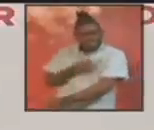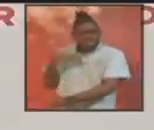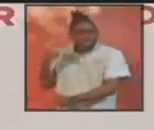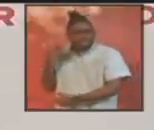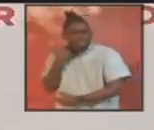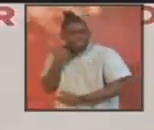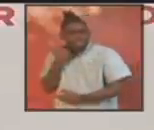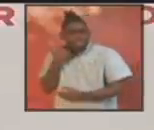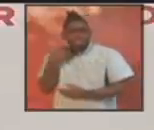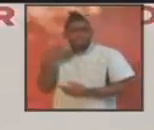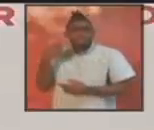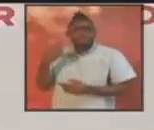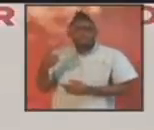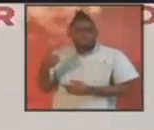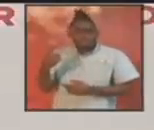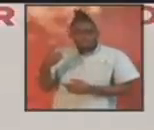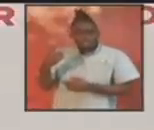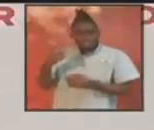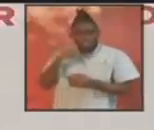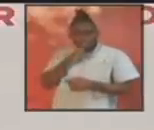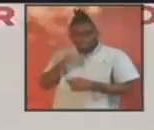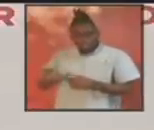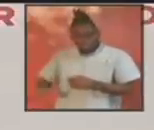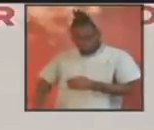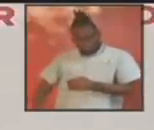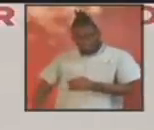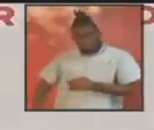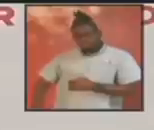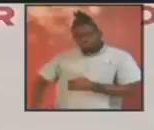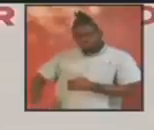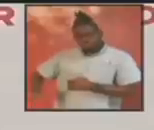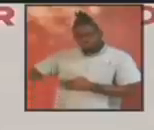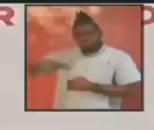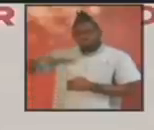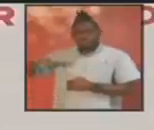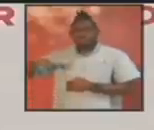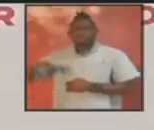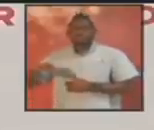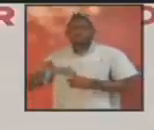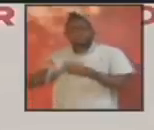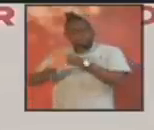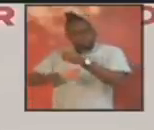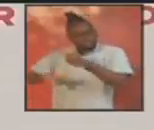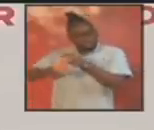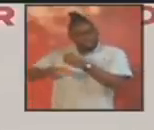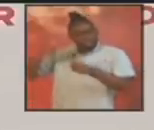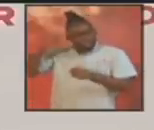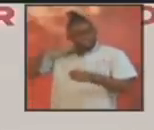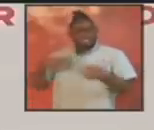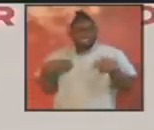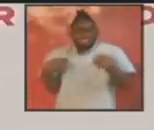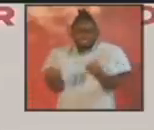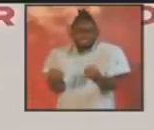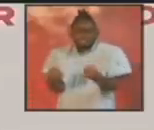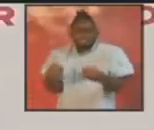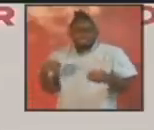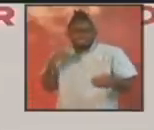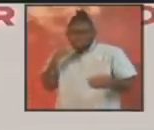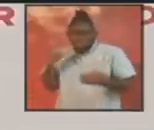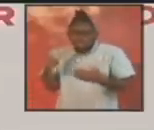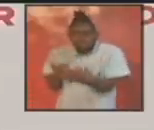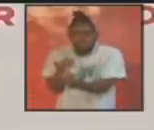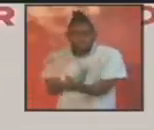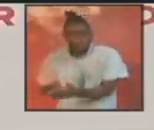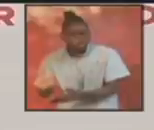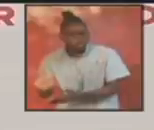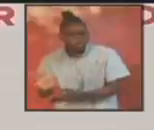yellow fever. Once you have that single dose, it will cover you for life. You don't have to have a repeat dose. There's new guidelines that suggested that in 2013